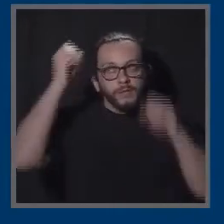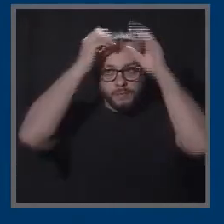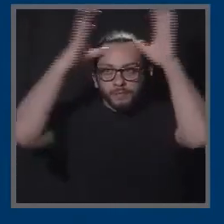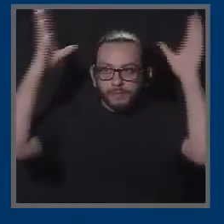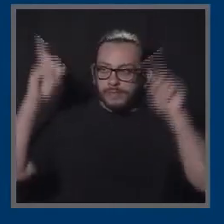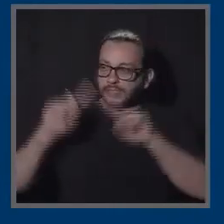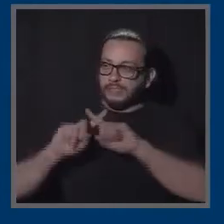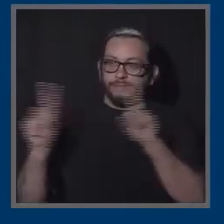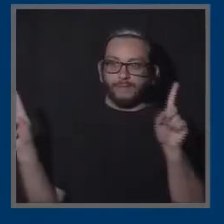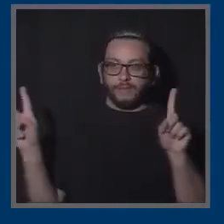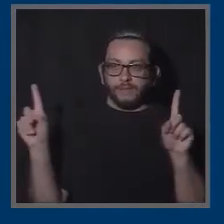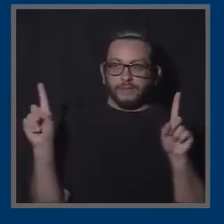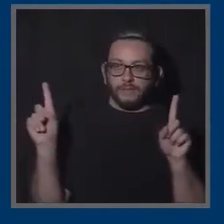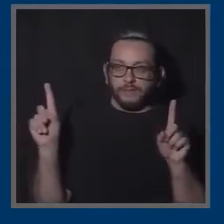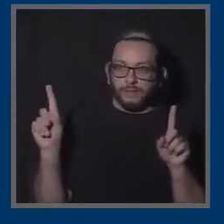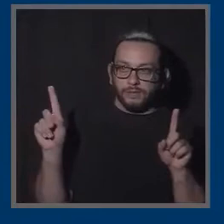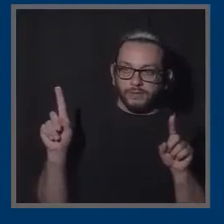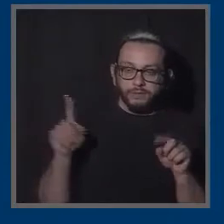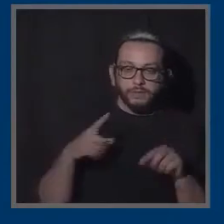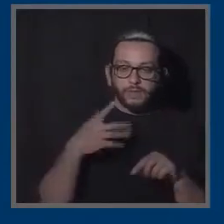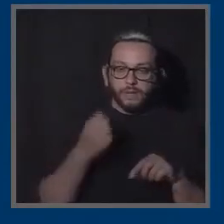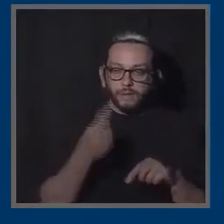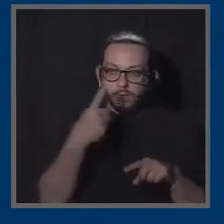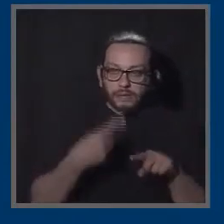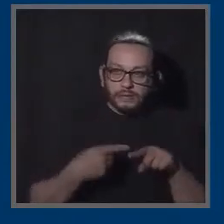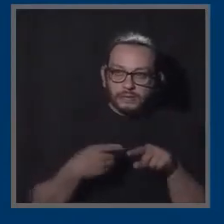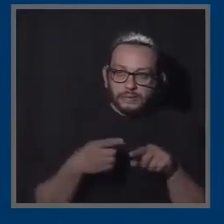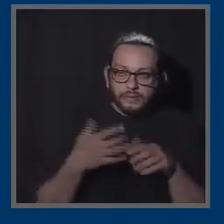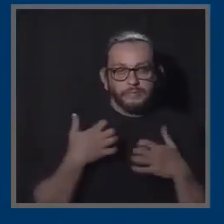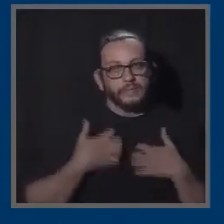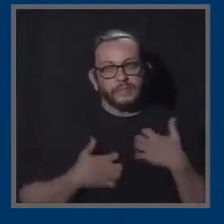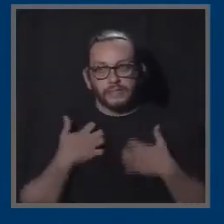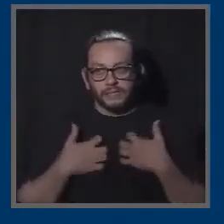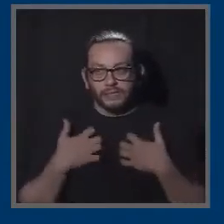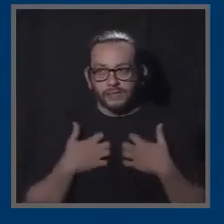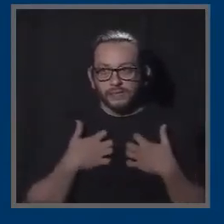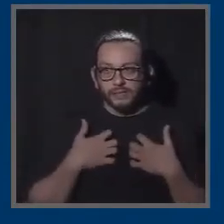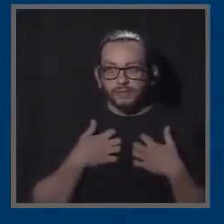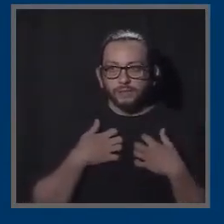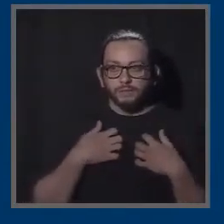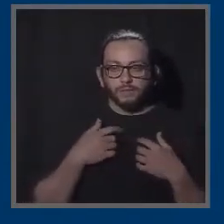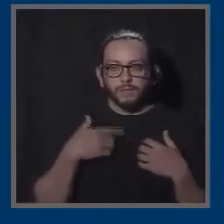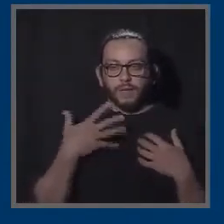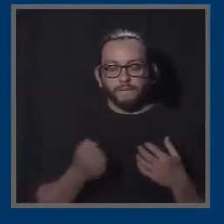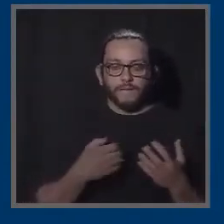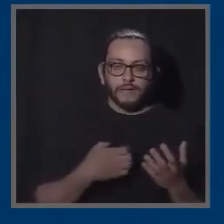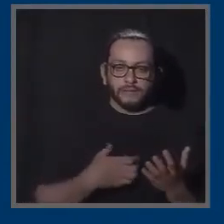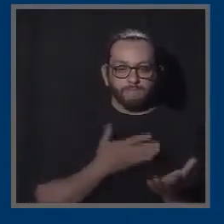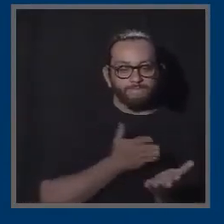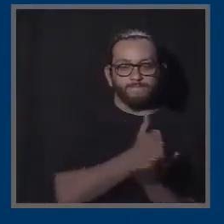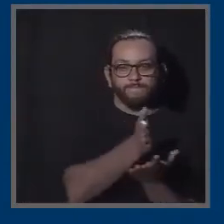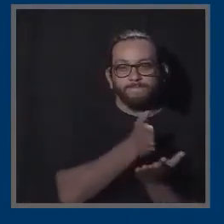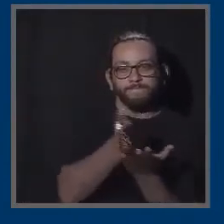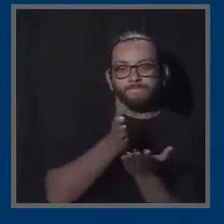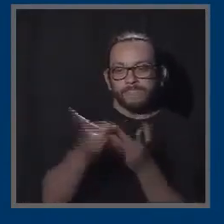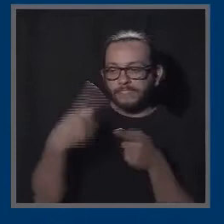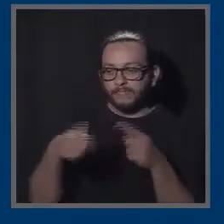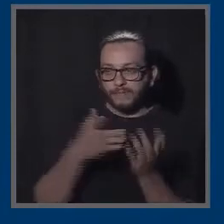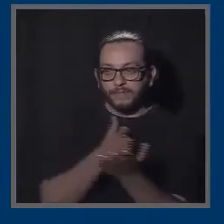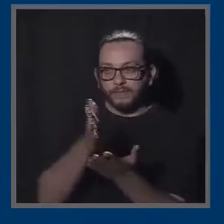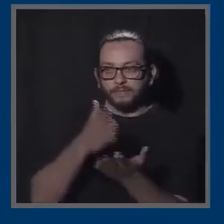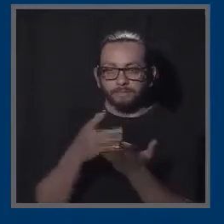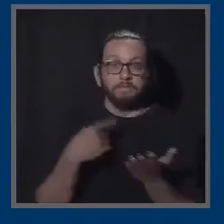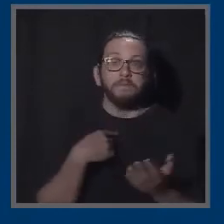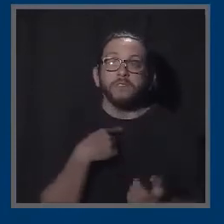one of the interesting things about the term is the different meanings that it's been given. I'll say something about how it's